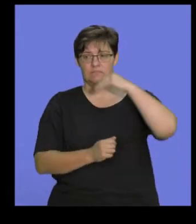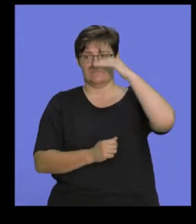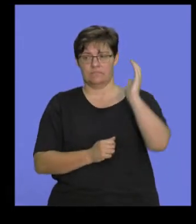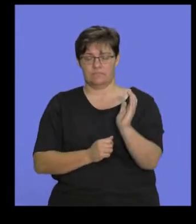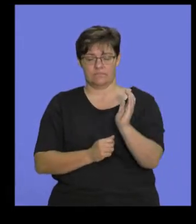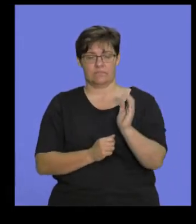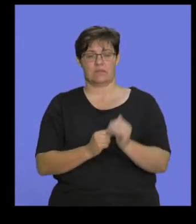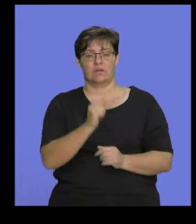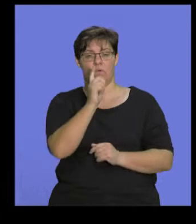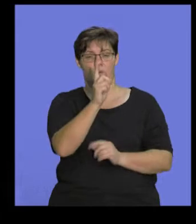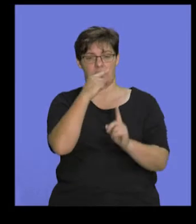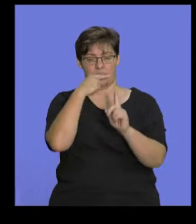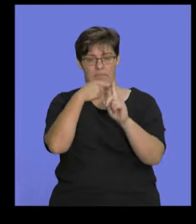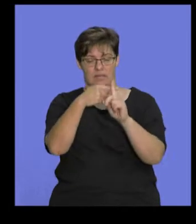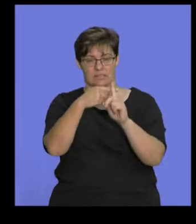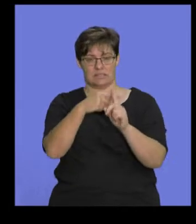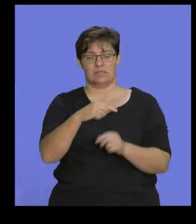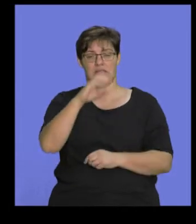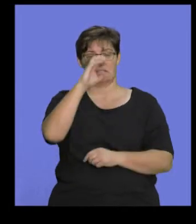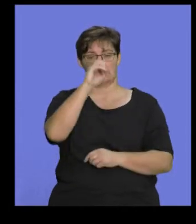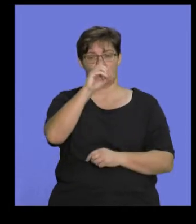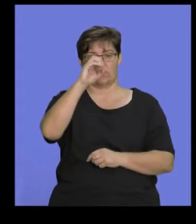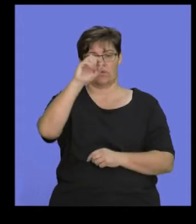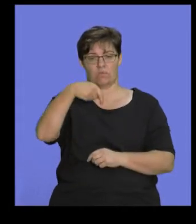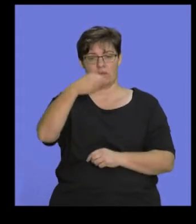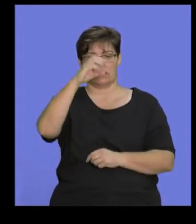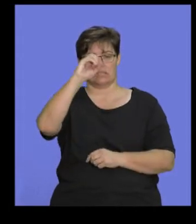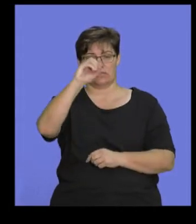into 1 plus